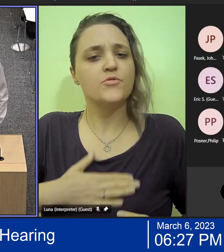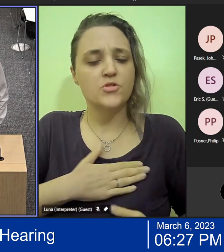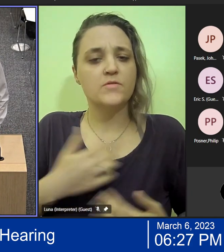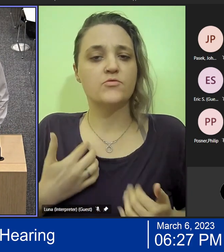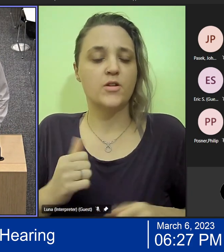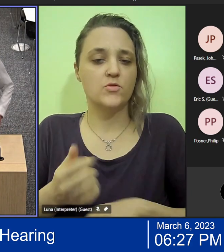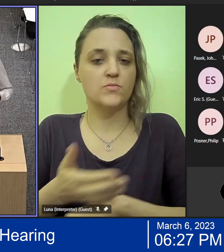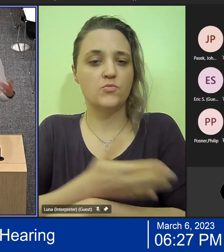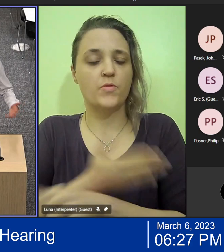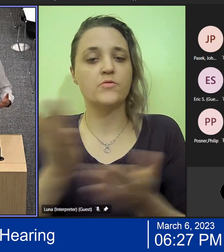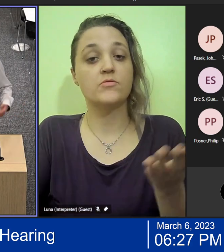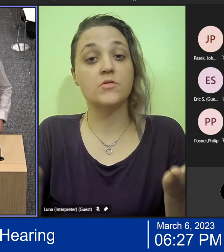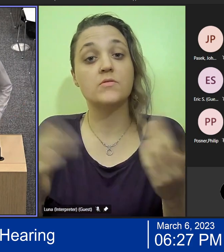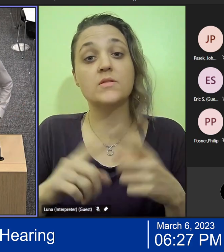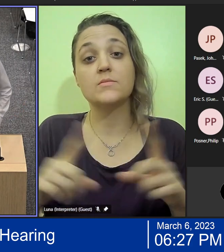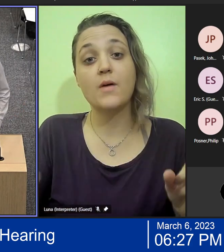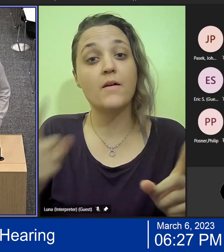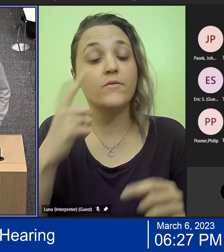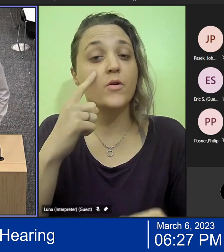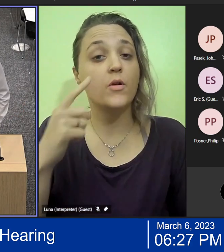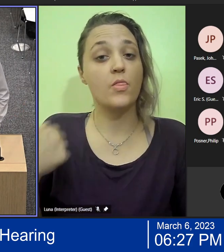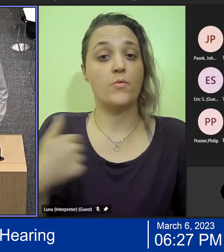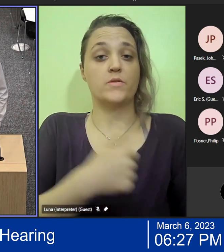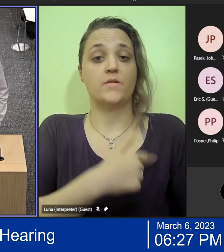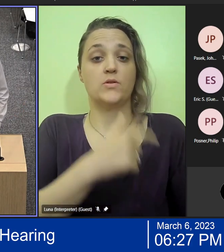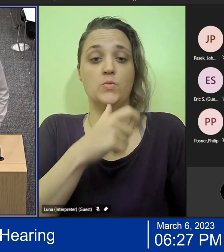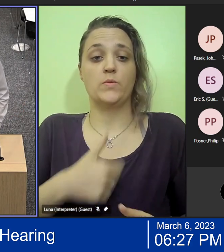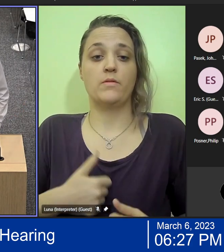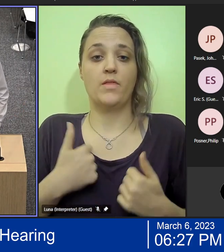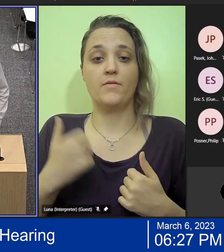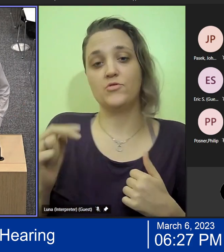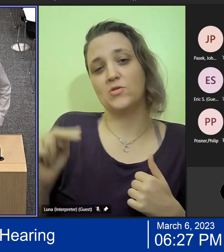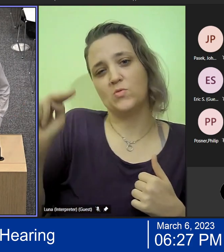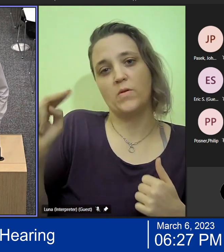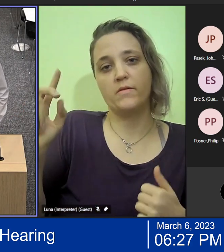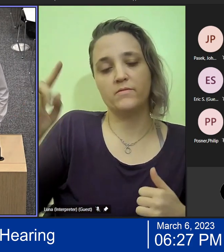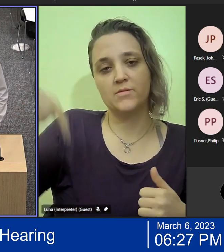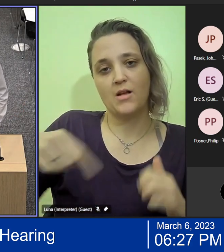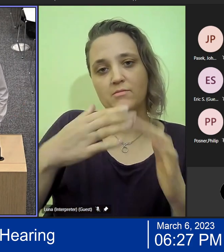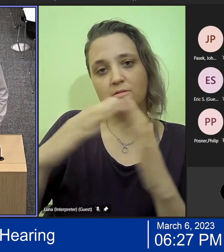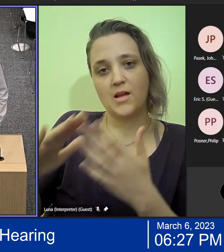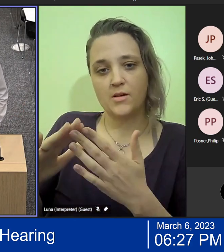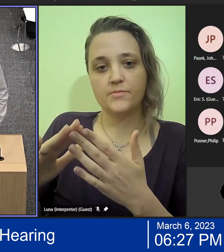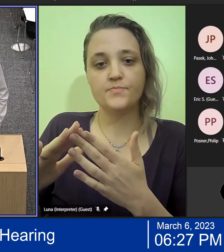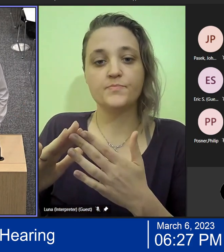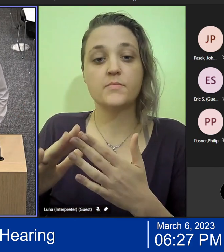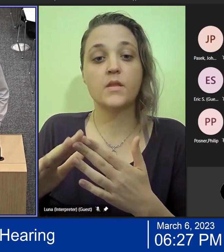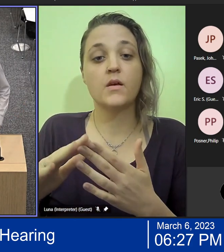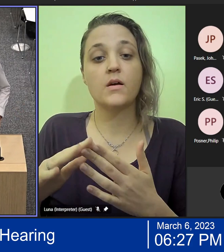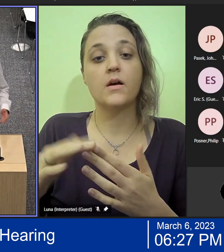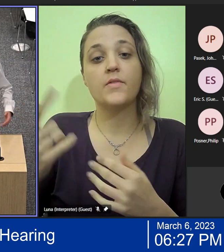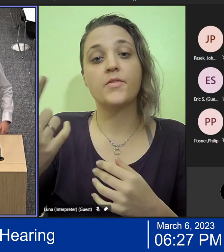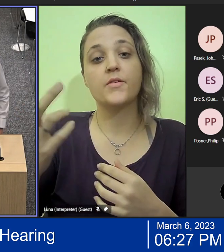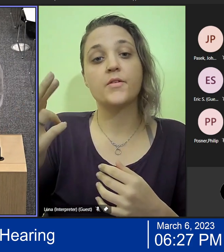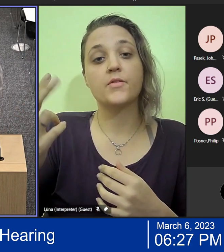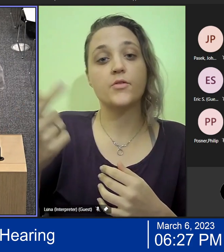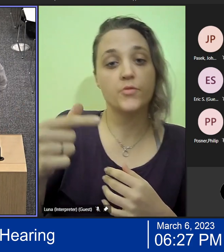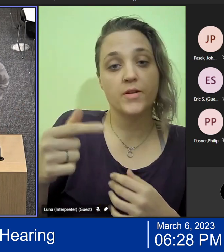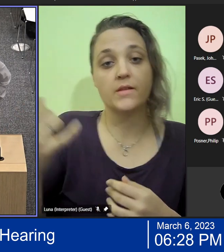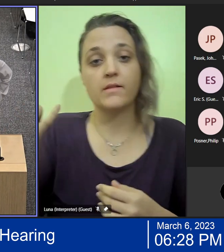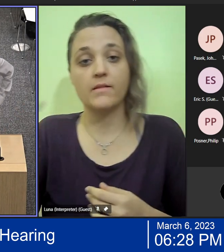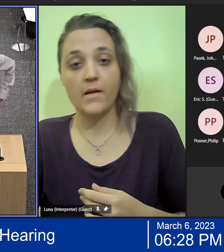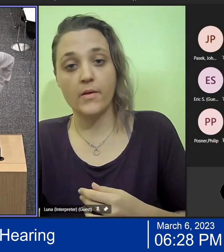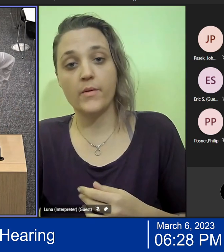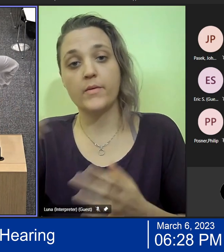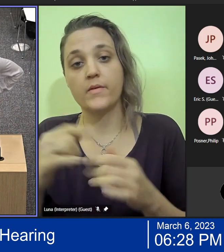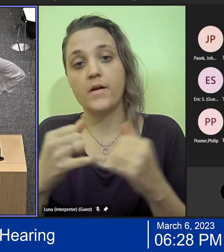I'm appreciative of the attempt to try to improve the service. But for those of us who live just north of downtown on